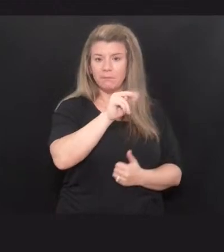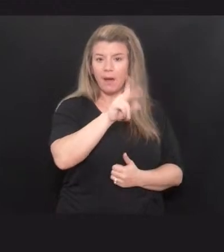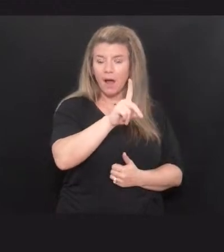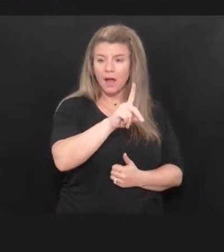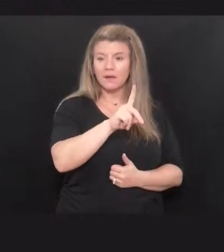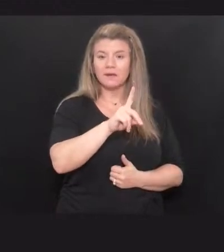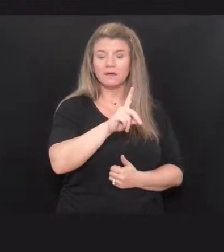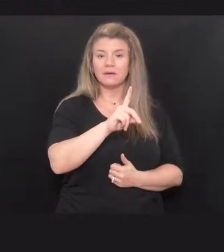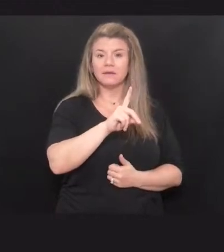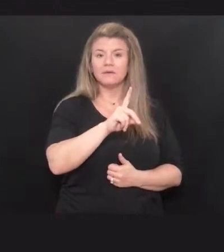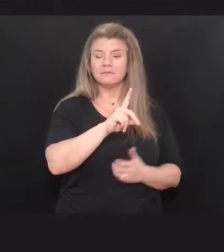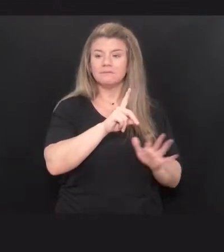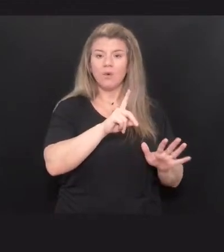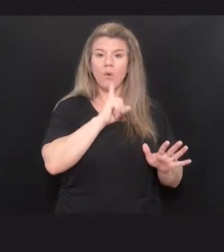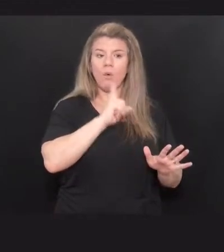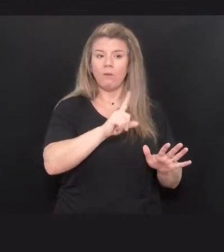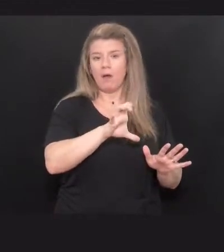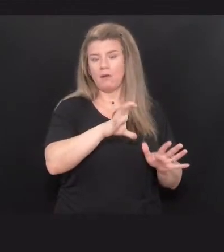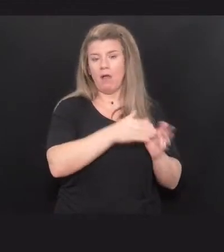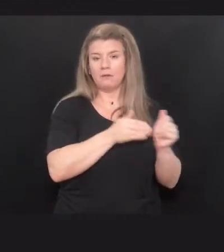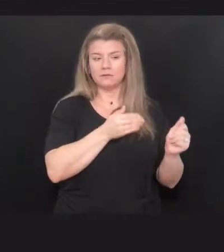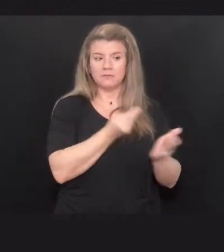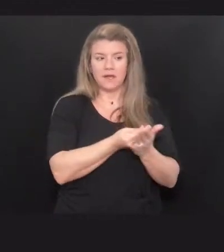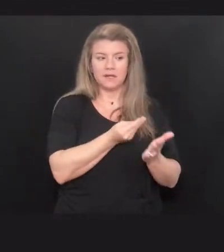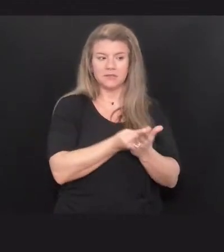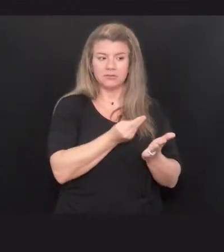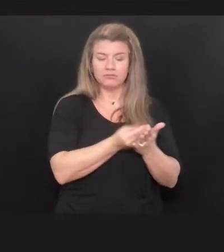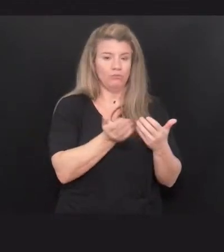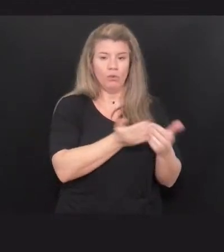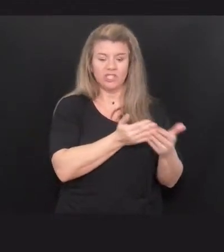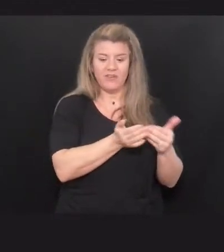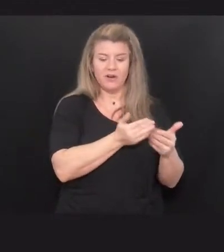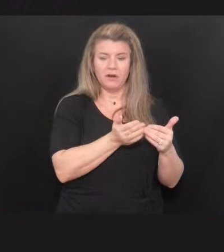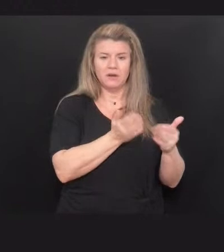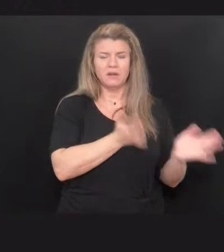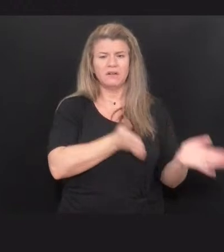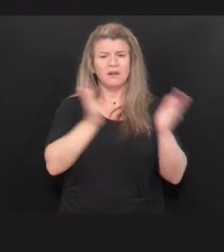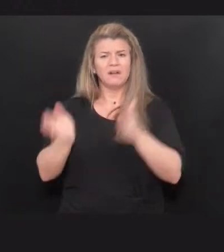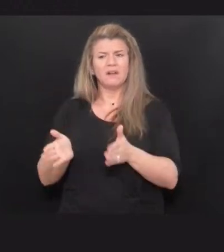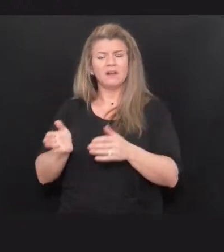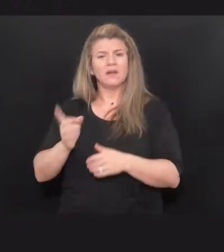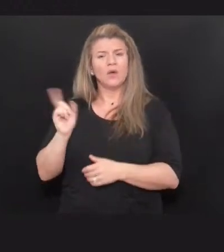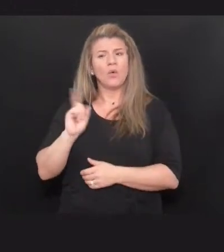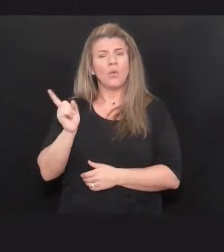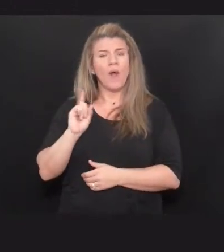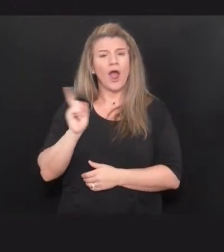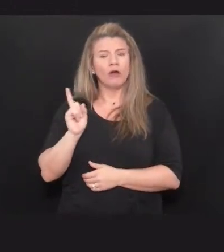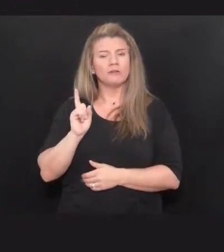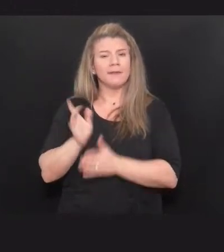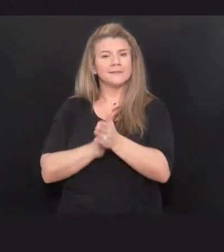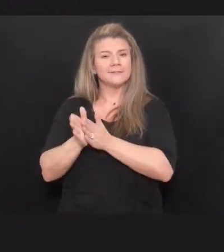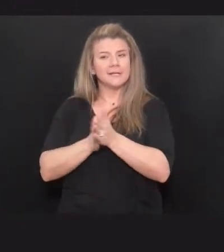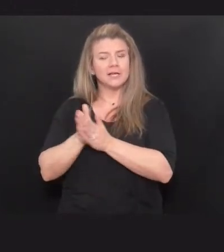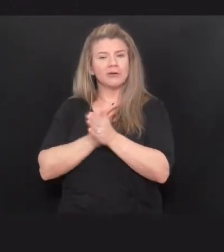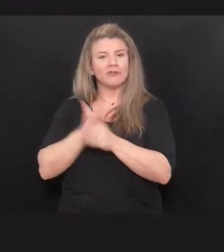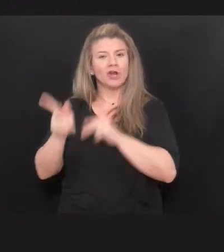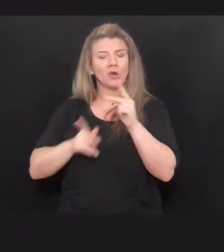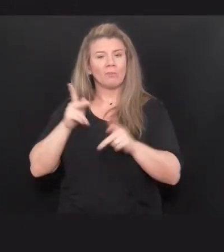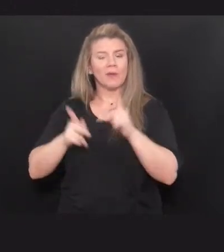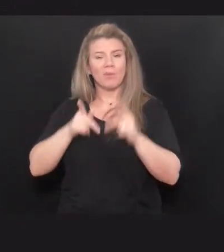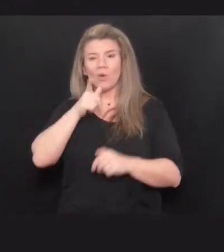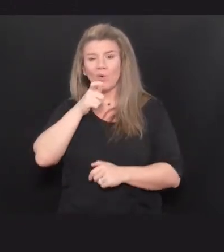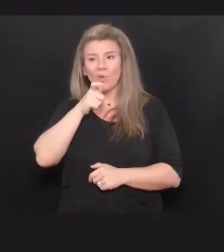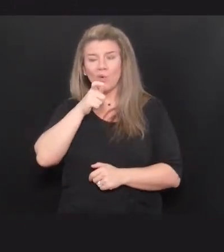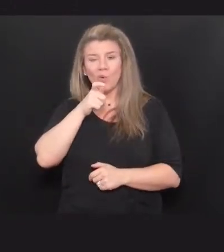it's $100 in cash, whichever way you work it out. Where's the carrot for people who've gotten the